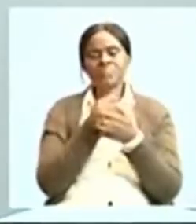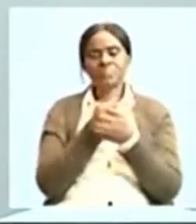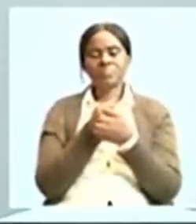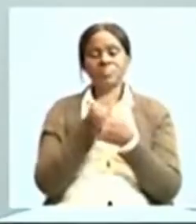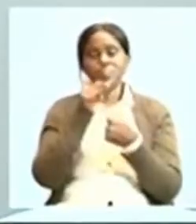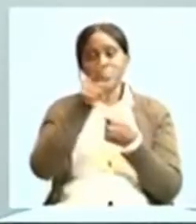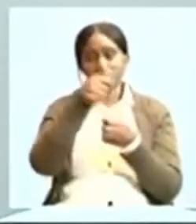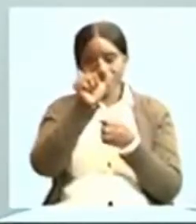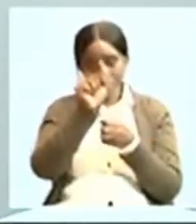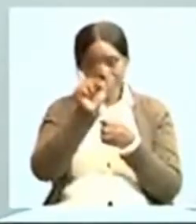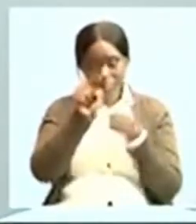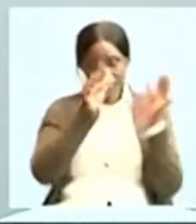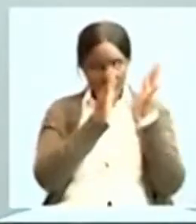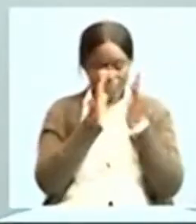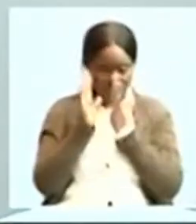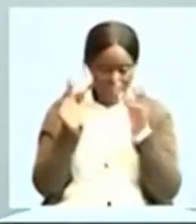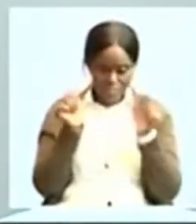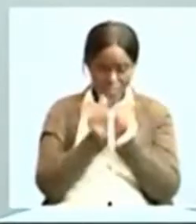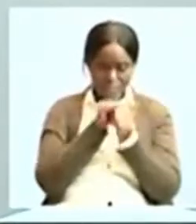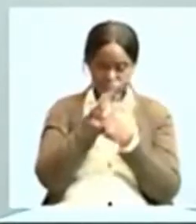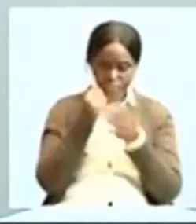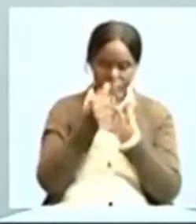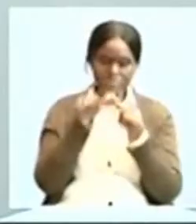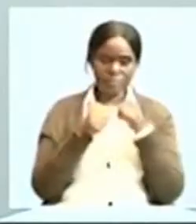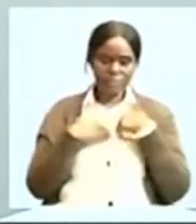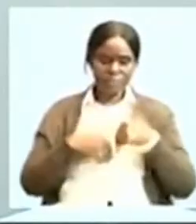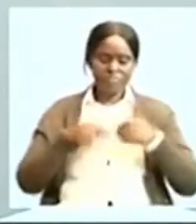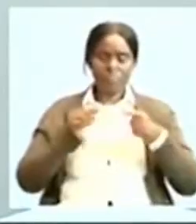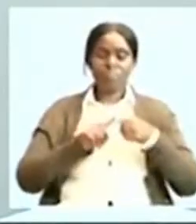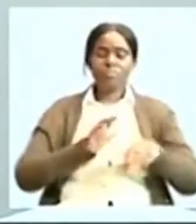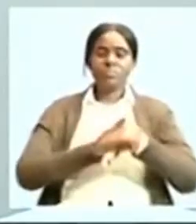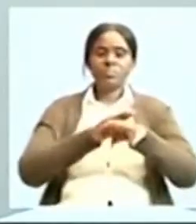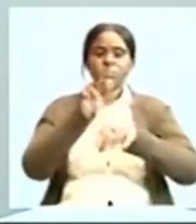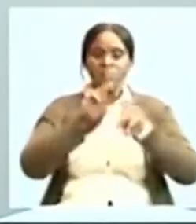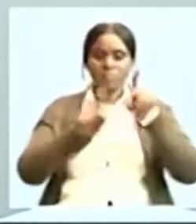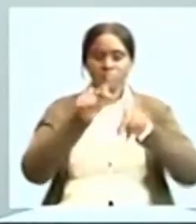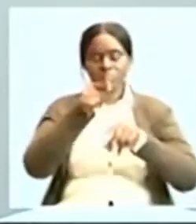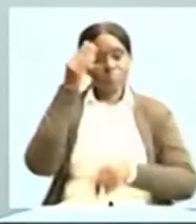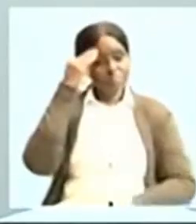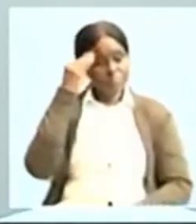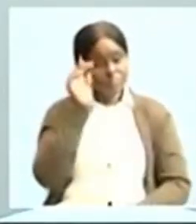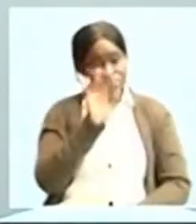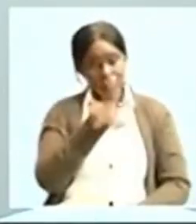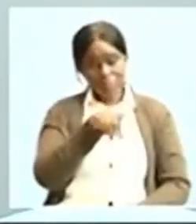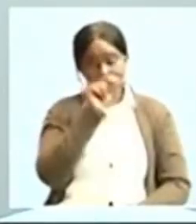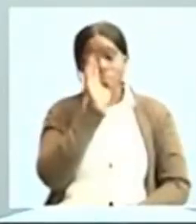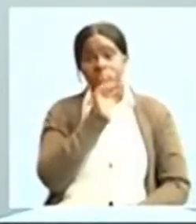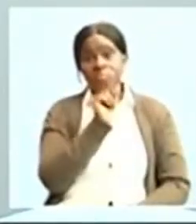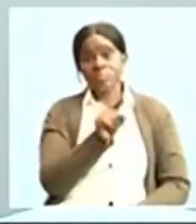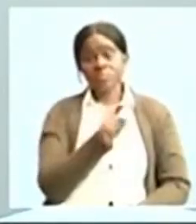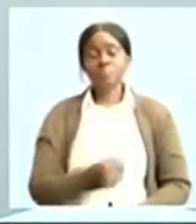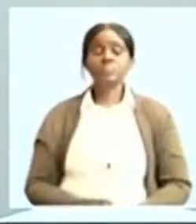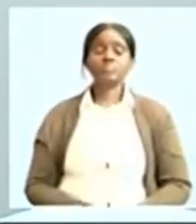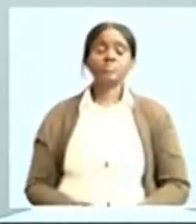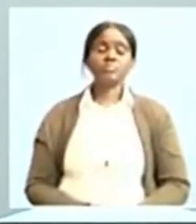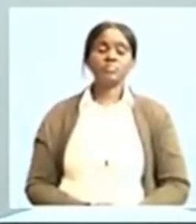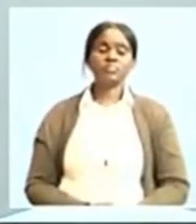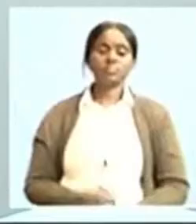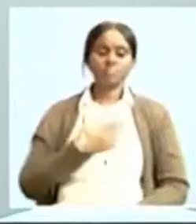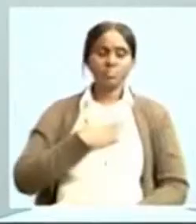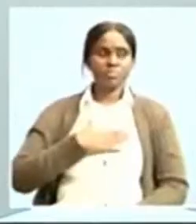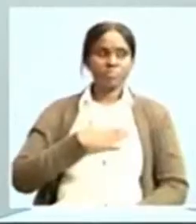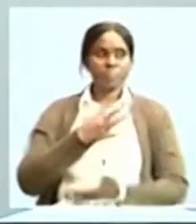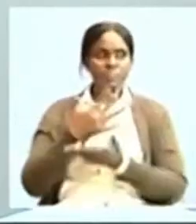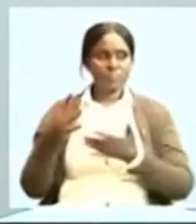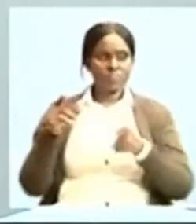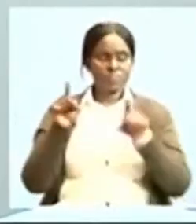It's you as planners and everyone to pursue these people. You know where they are found. And please, when